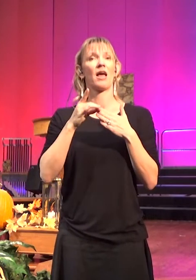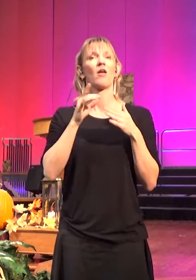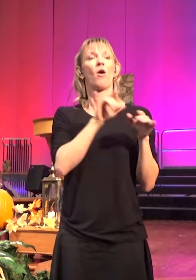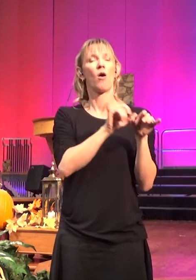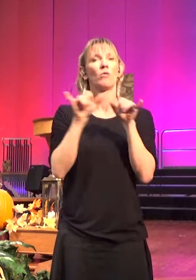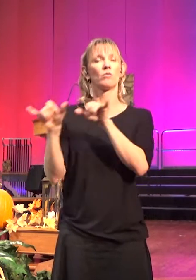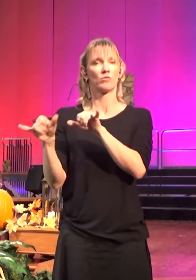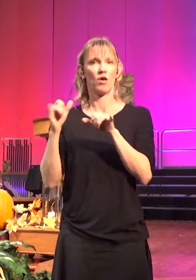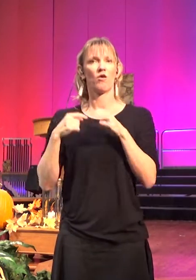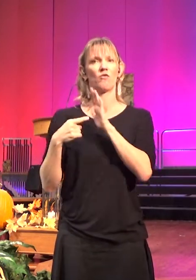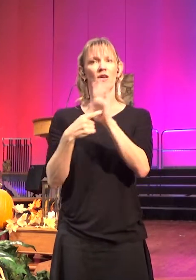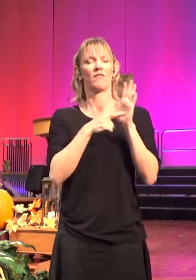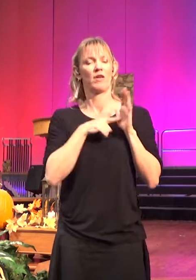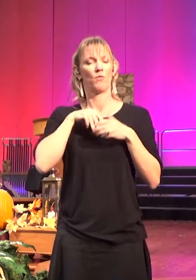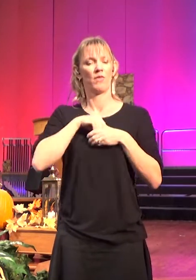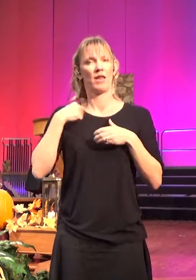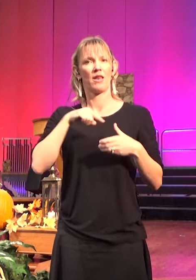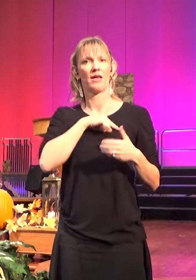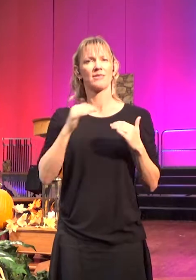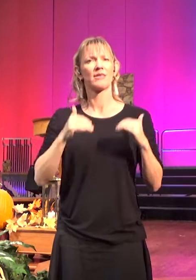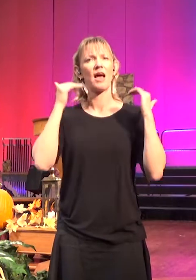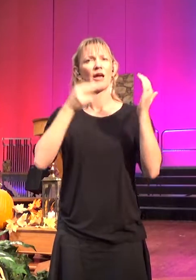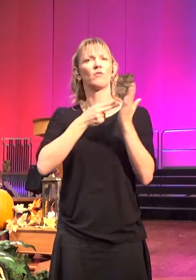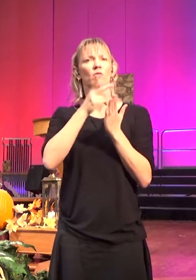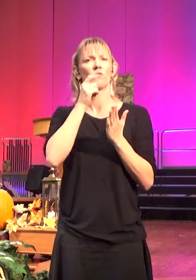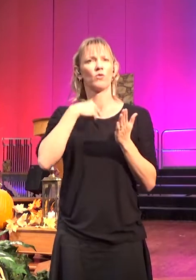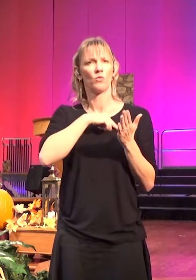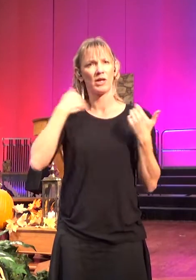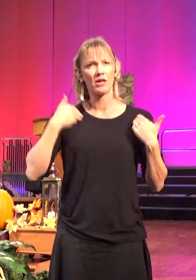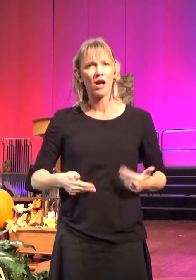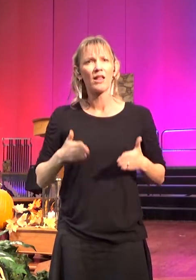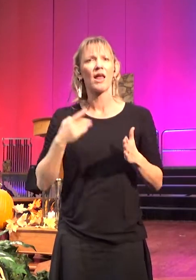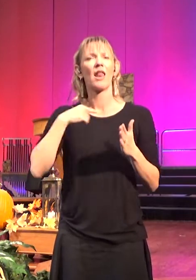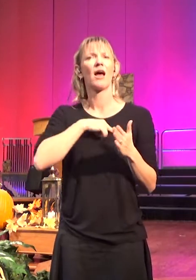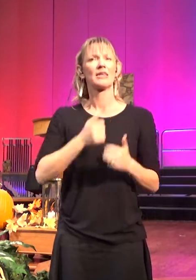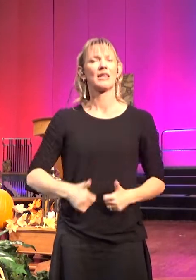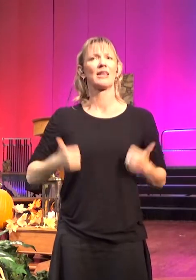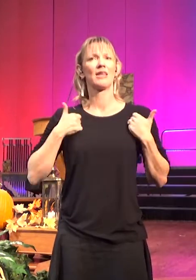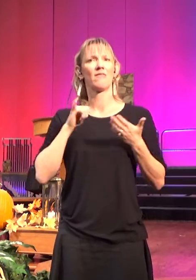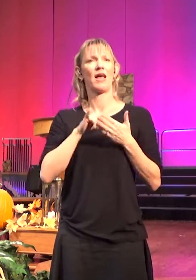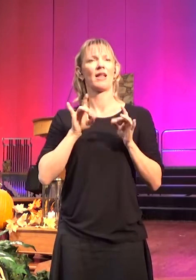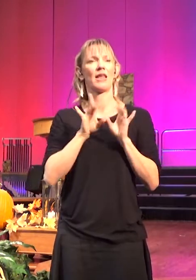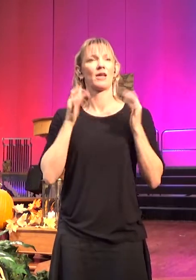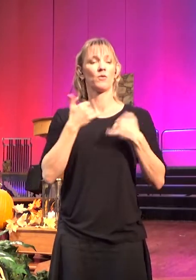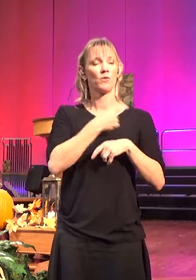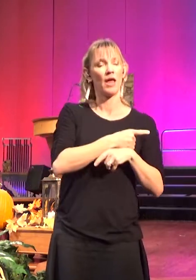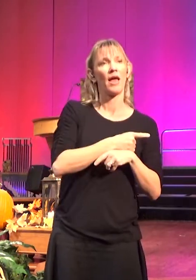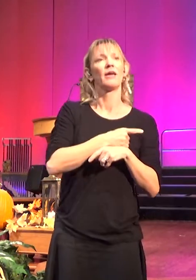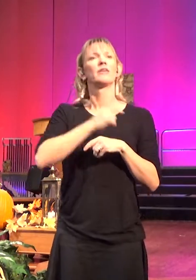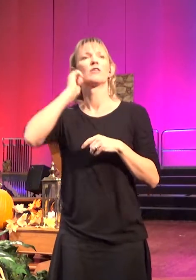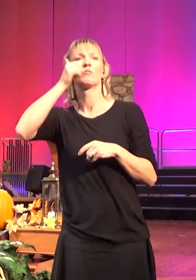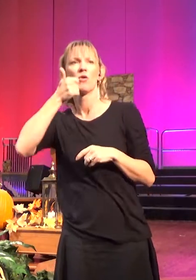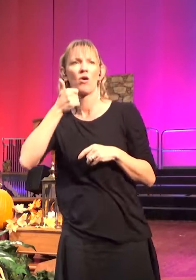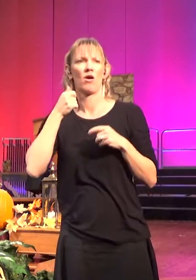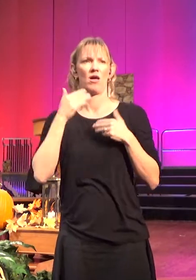that the lights that guide also reveal within us the highest truth of who we are. May we live in that